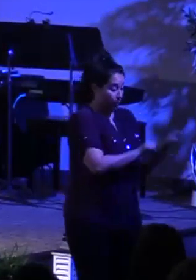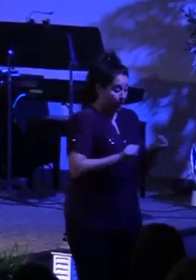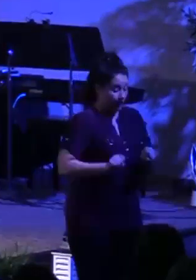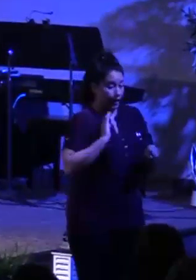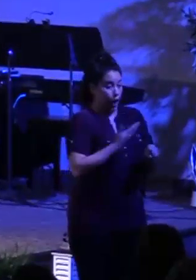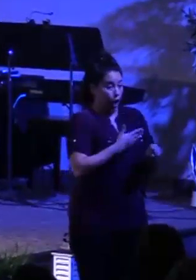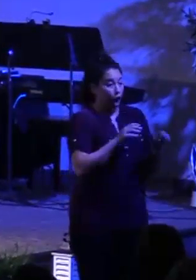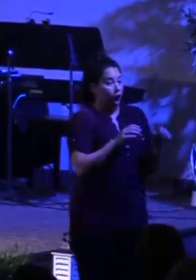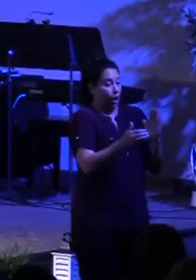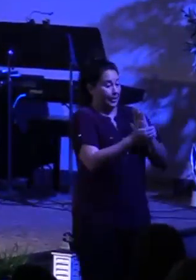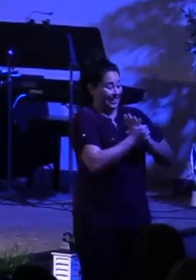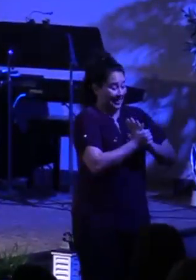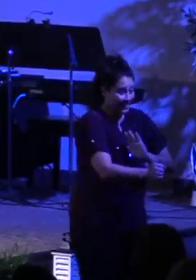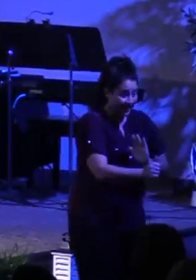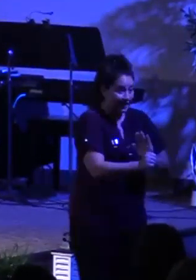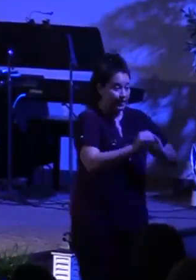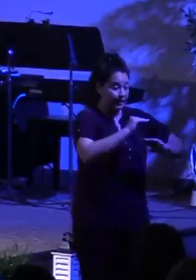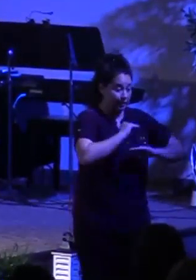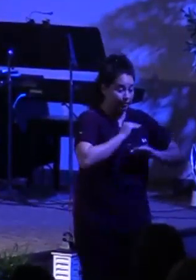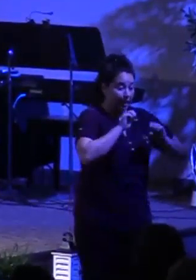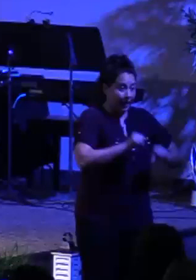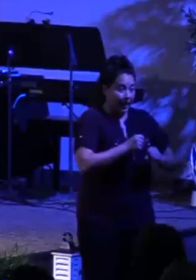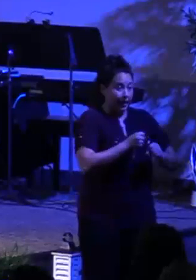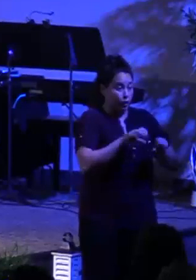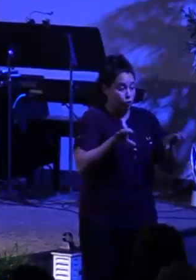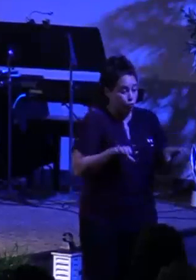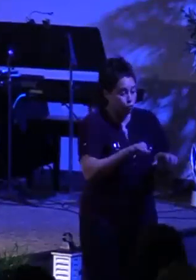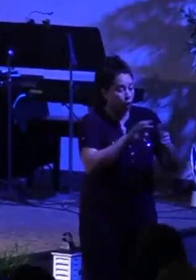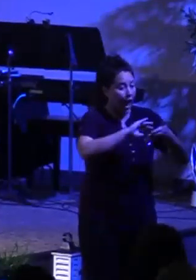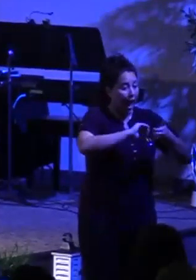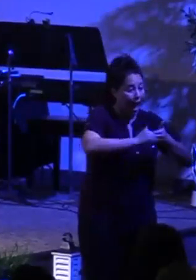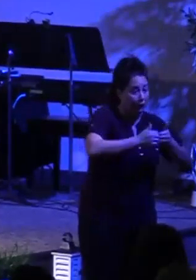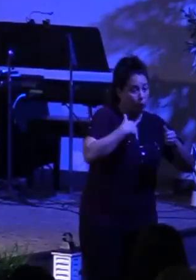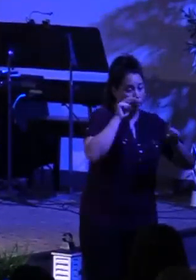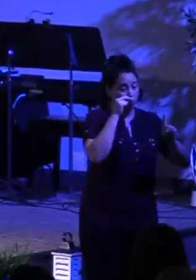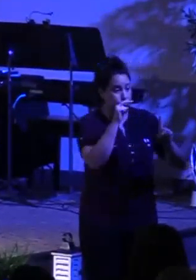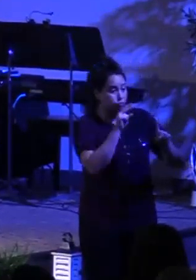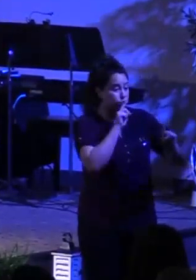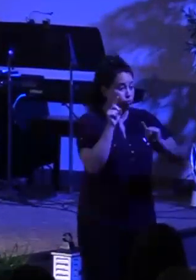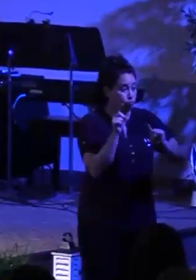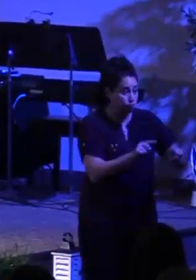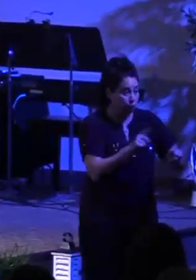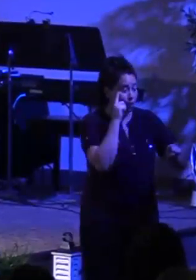set, the lens that we use, the way that we can respond to things, to this harmony